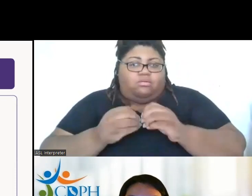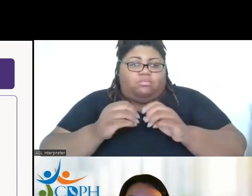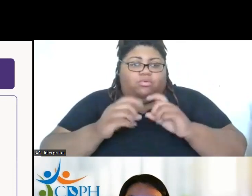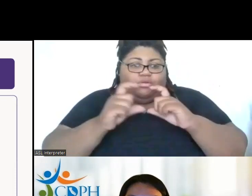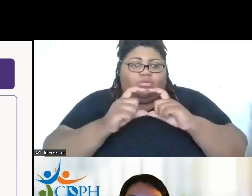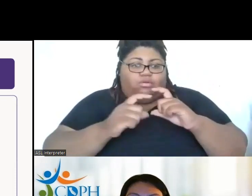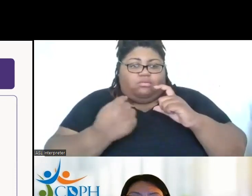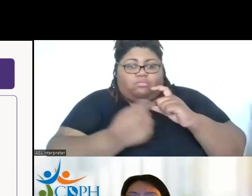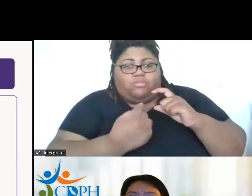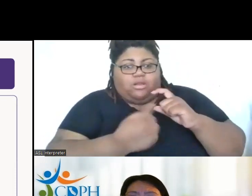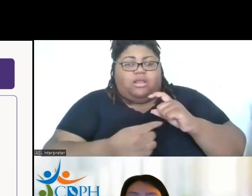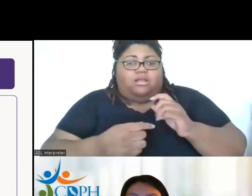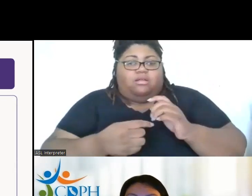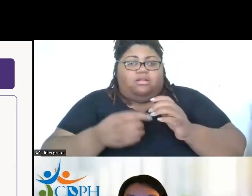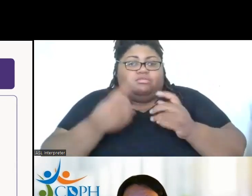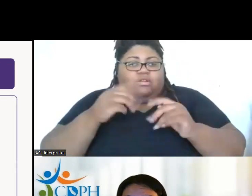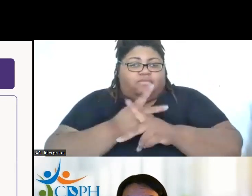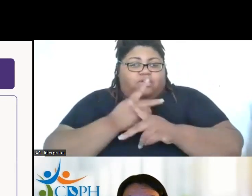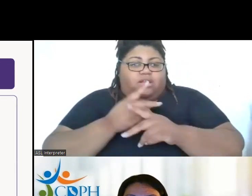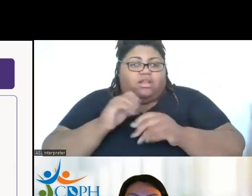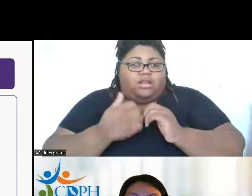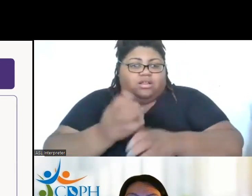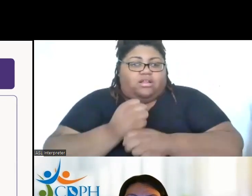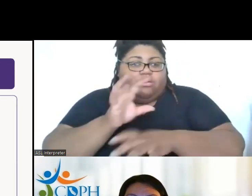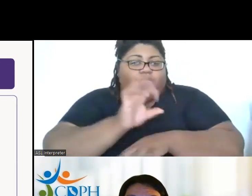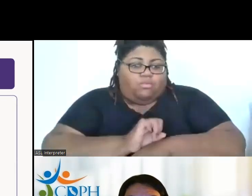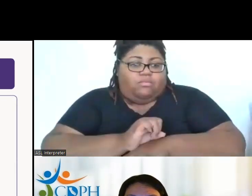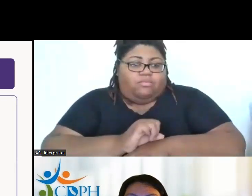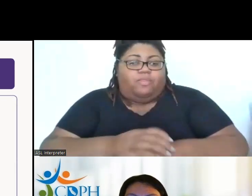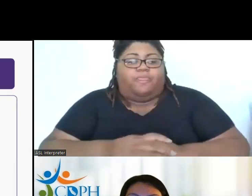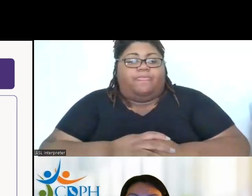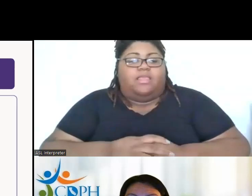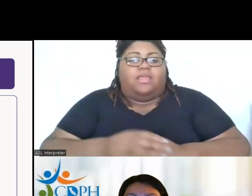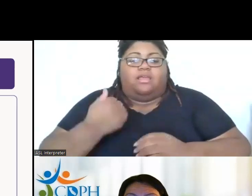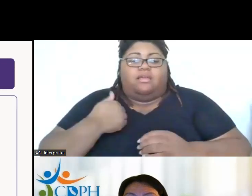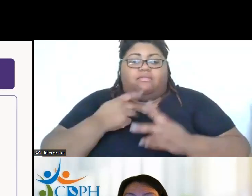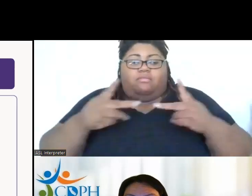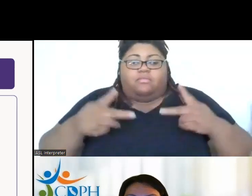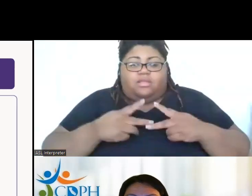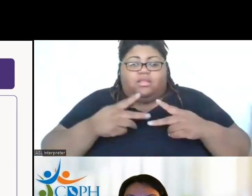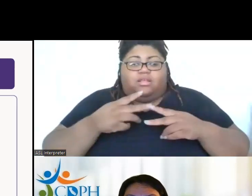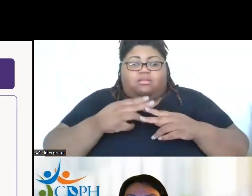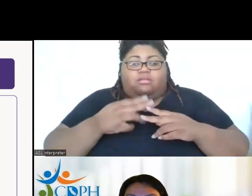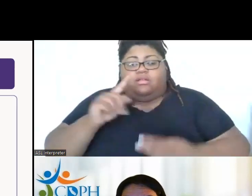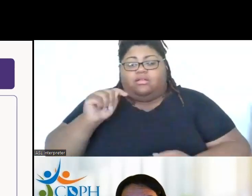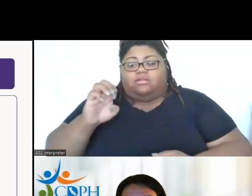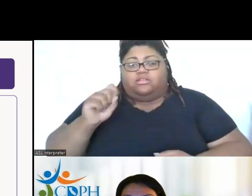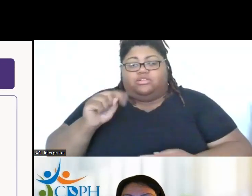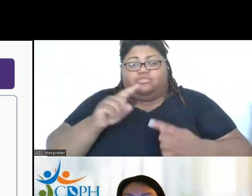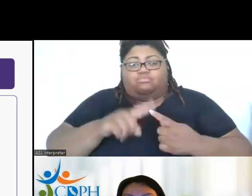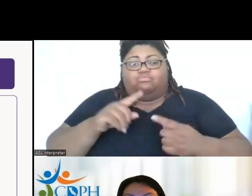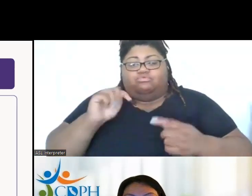an appointment. There's also test to treat locations across the state. the federal government put together a